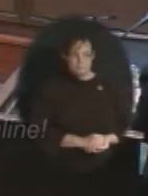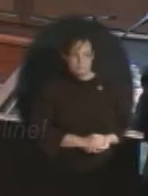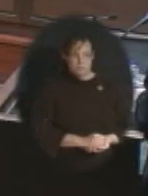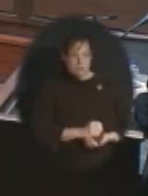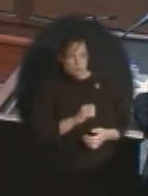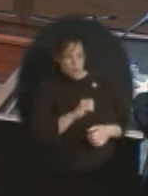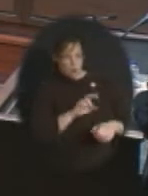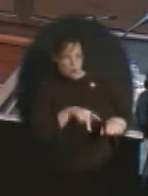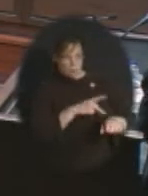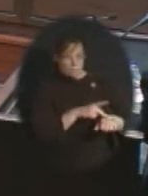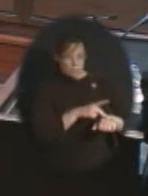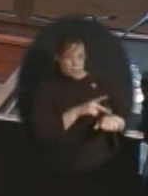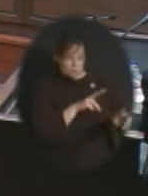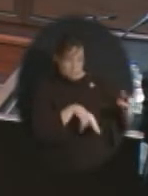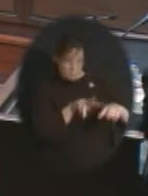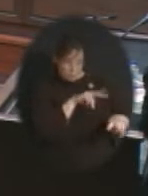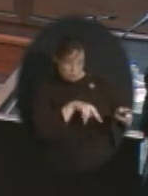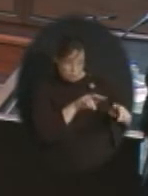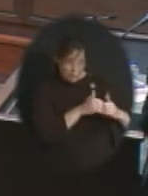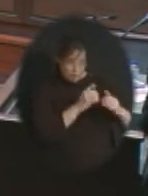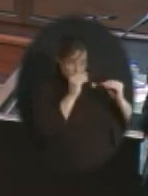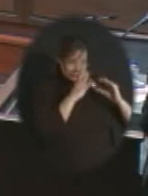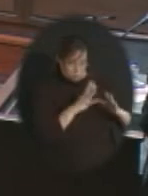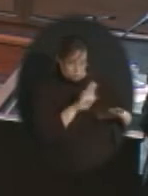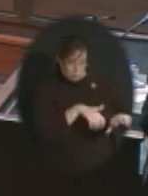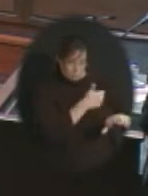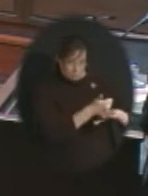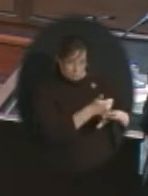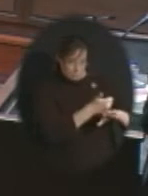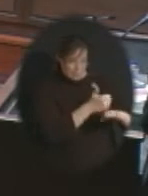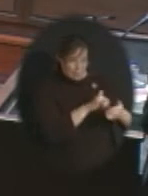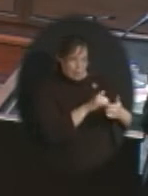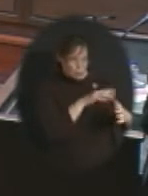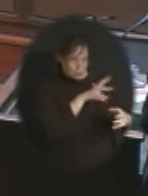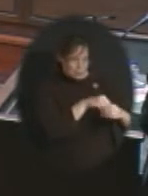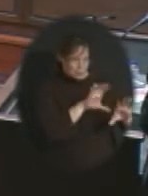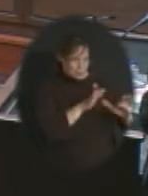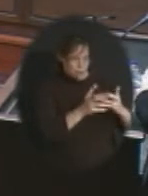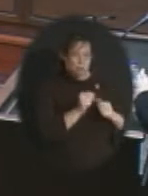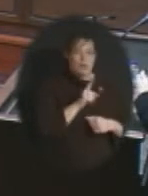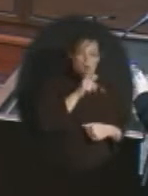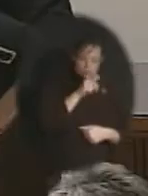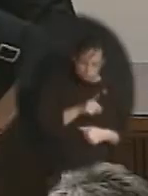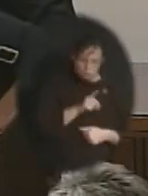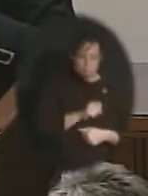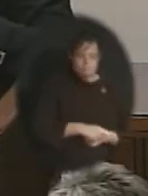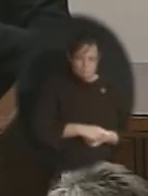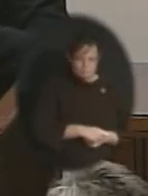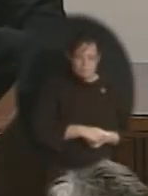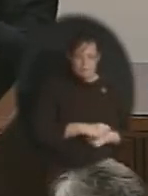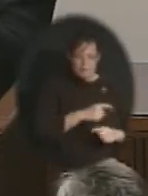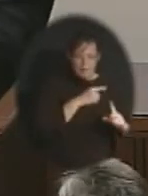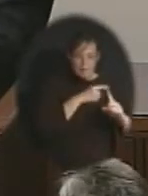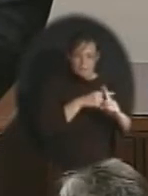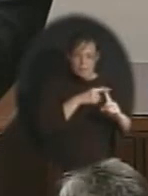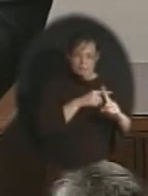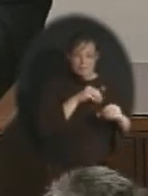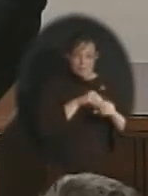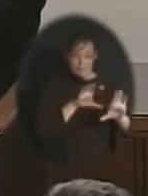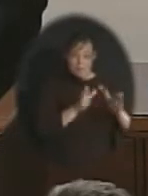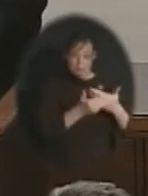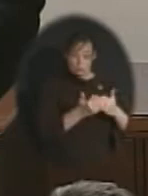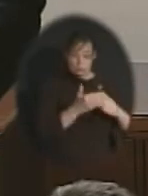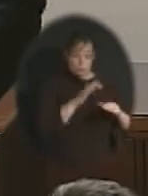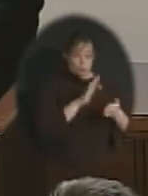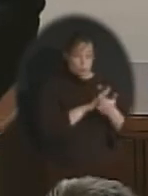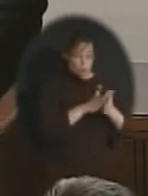are principals monitoring how teachers are implementing this in the classroom? Oh, absolutely. Yeah. Absolutely. In the classroom, so